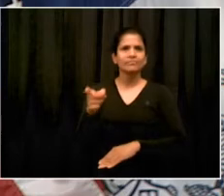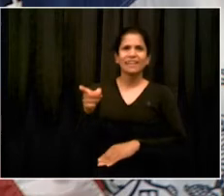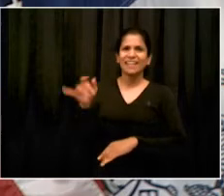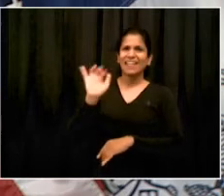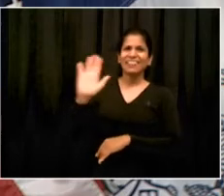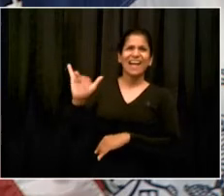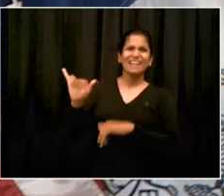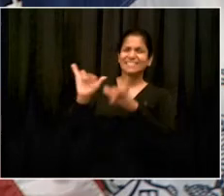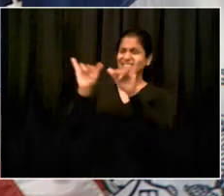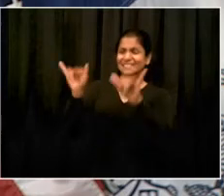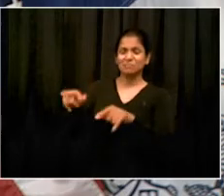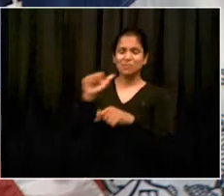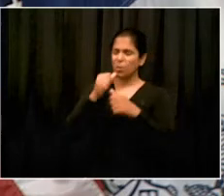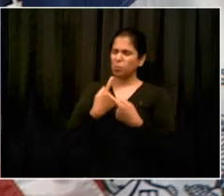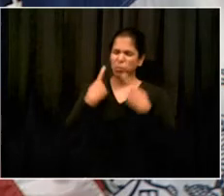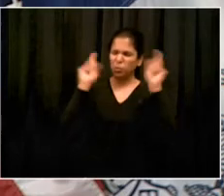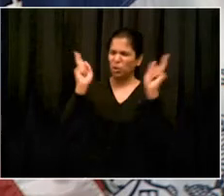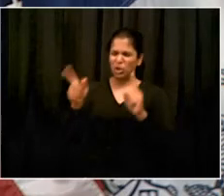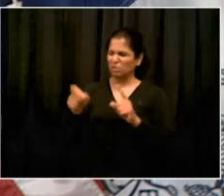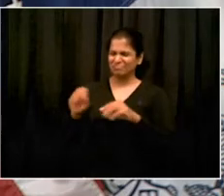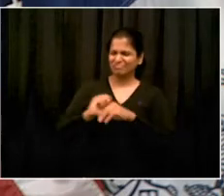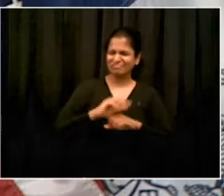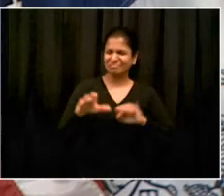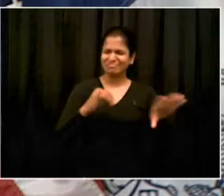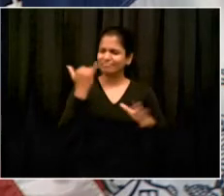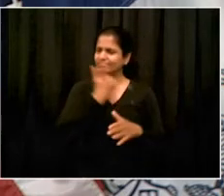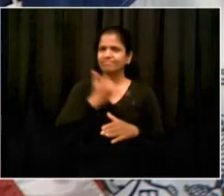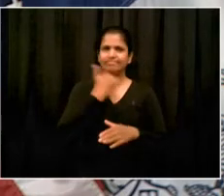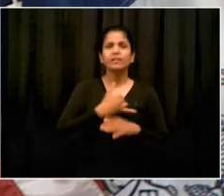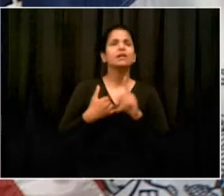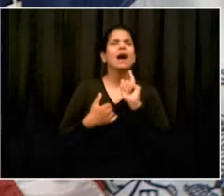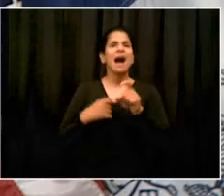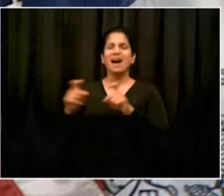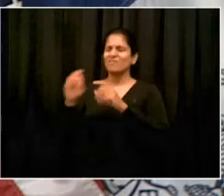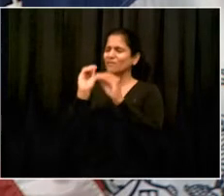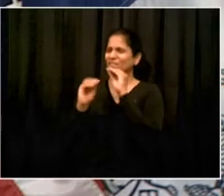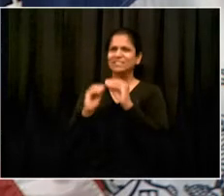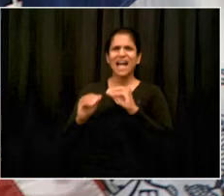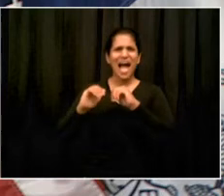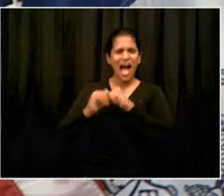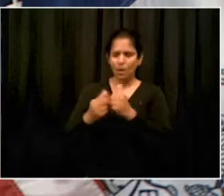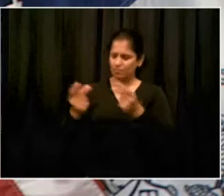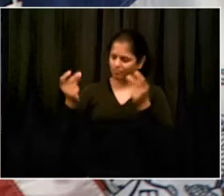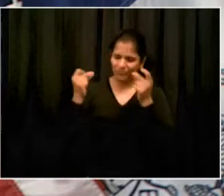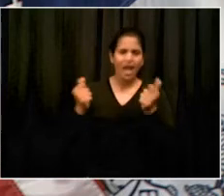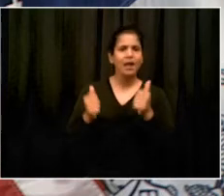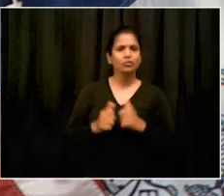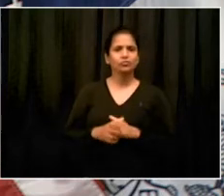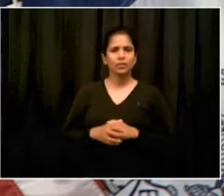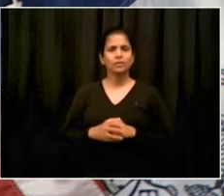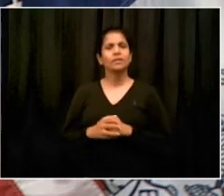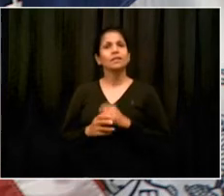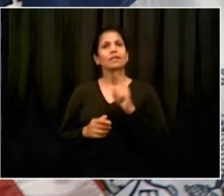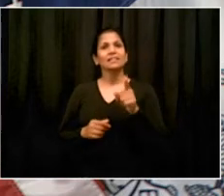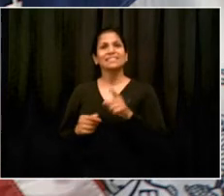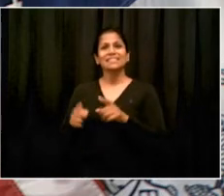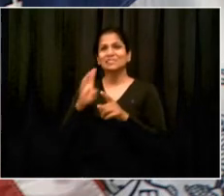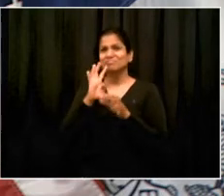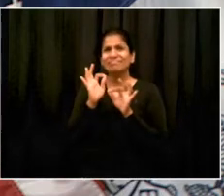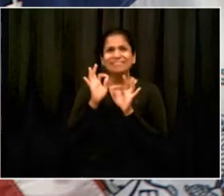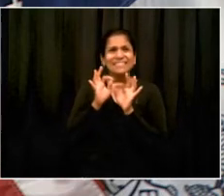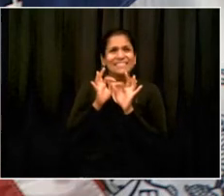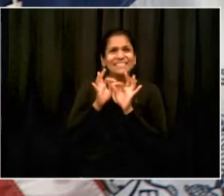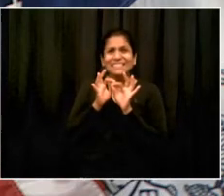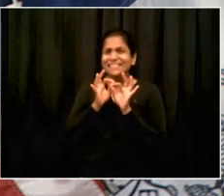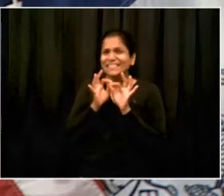is appalling. It is so easy to avoid this mistake, and it is very easy to fix this mistake. So first of all, just a